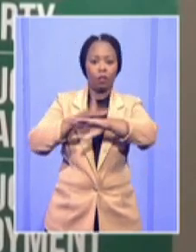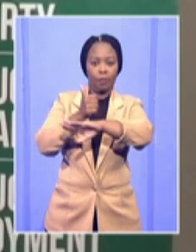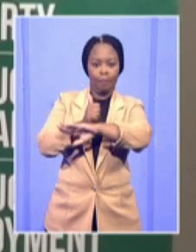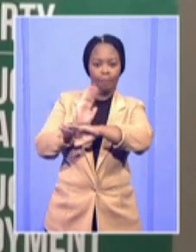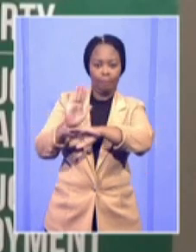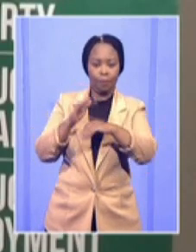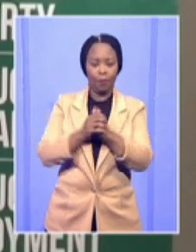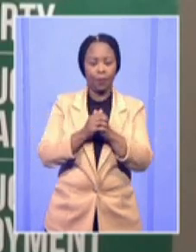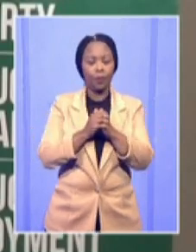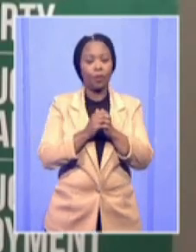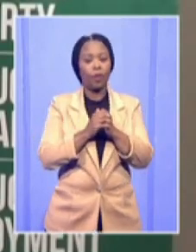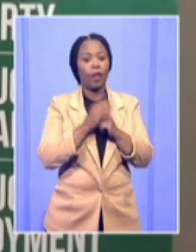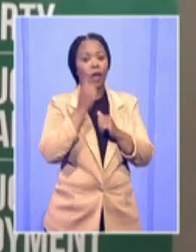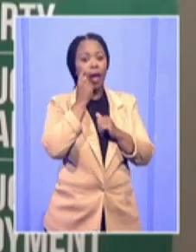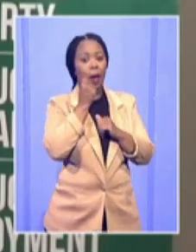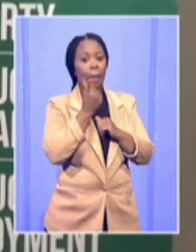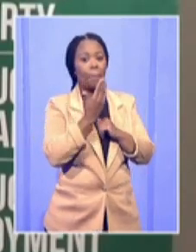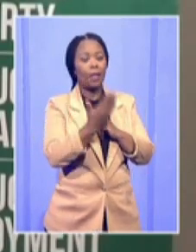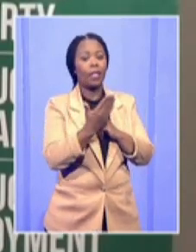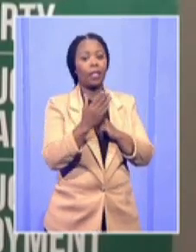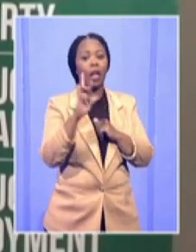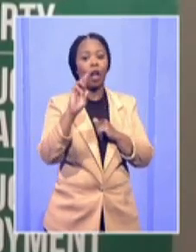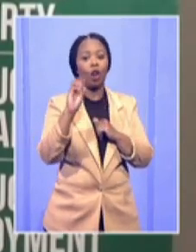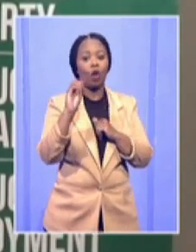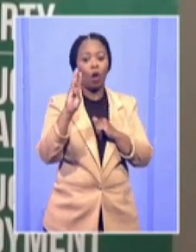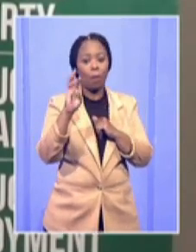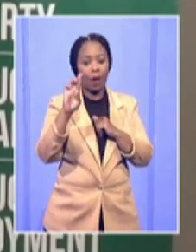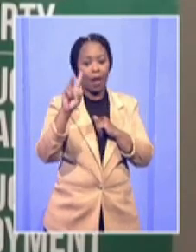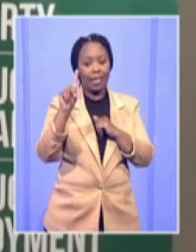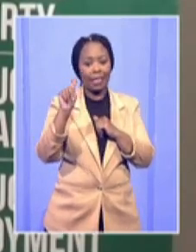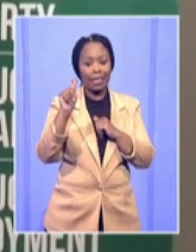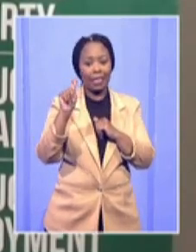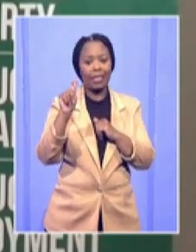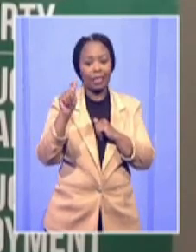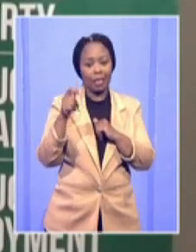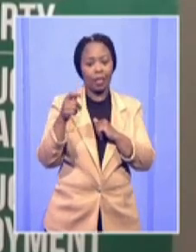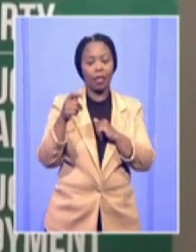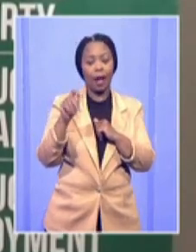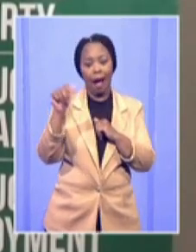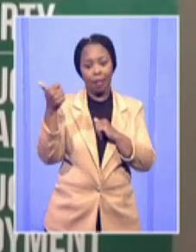Mr. Robert, Director General in absentia, is here.